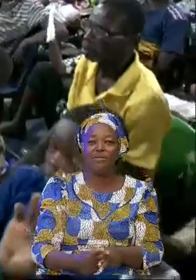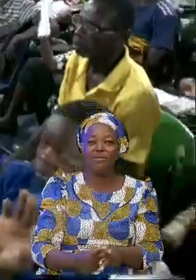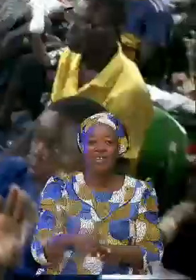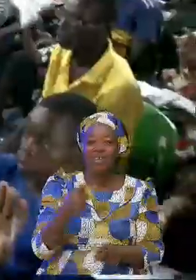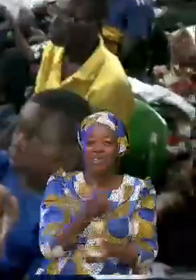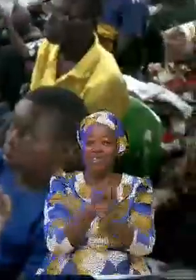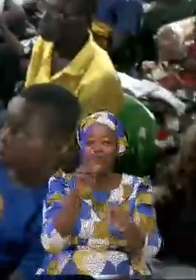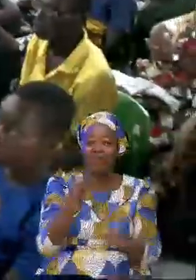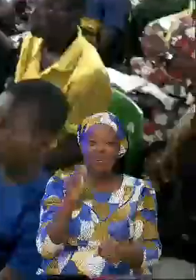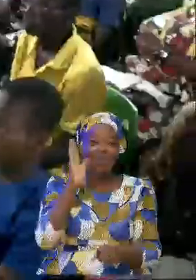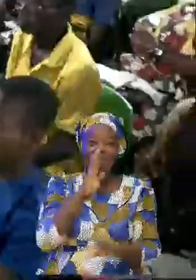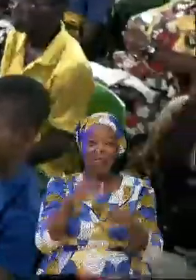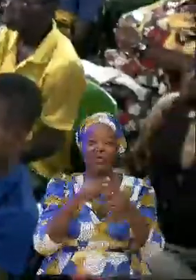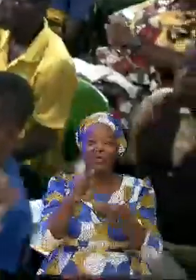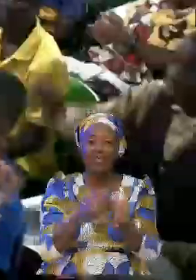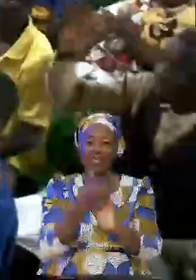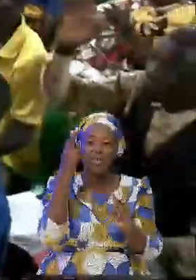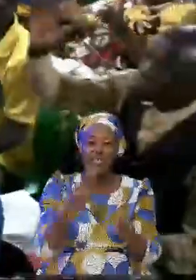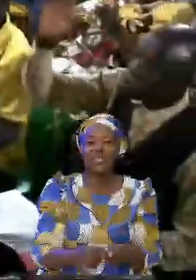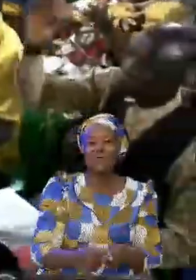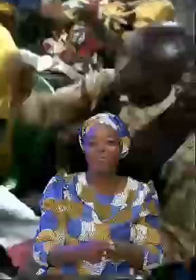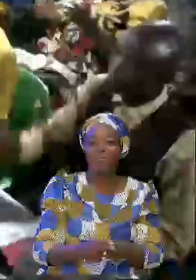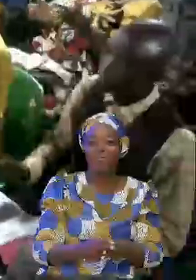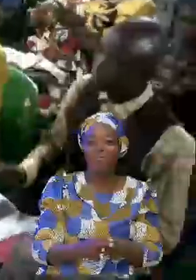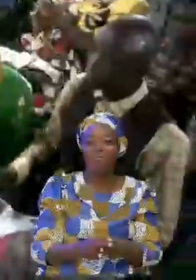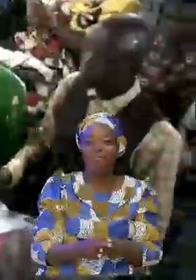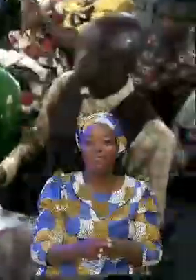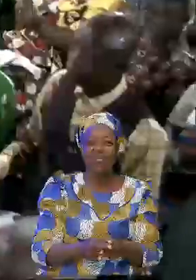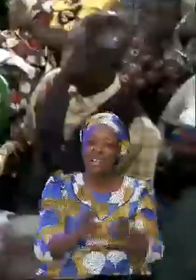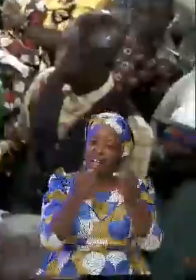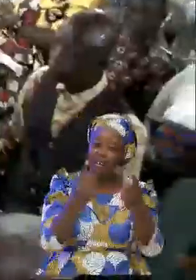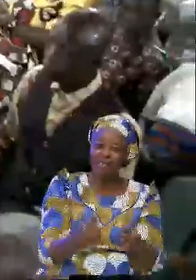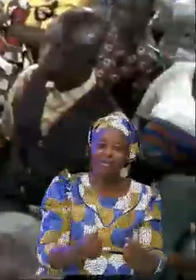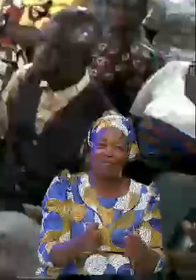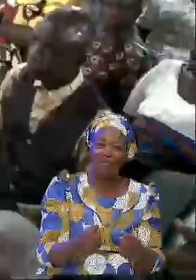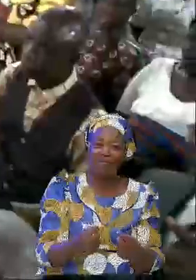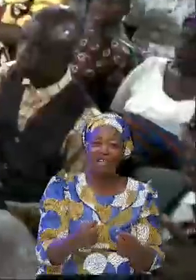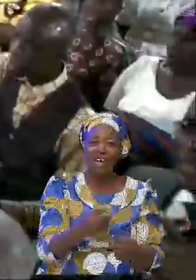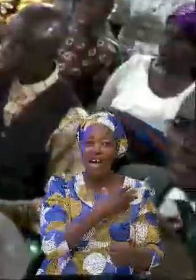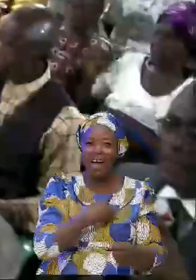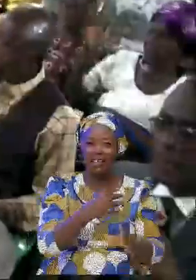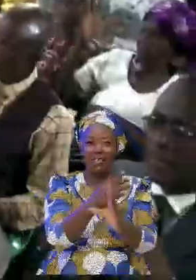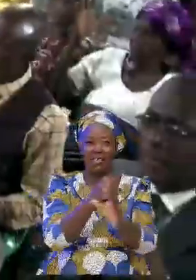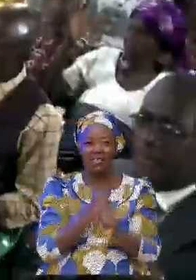The miracle will be given to you. The salvation will be given to you.